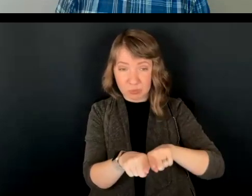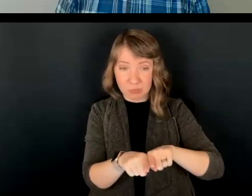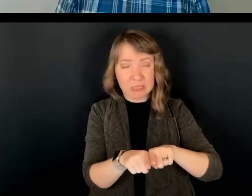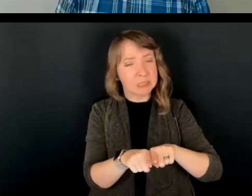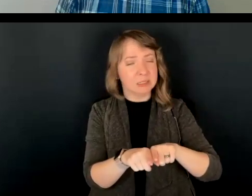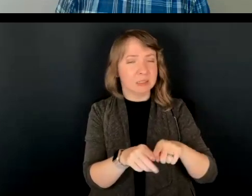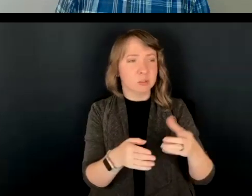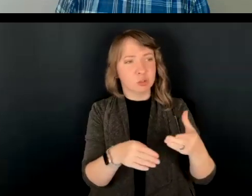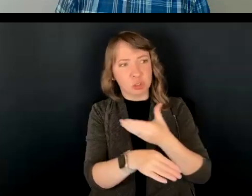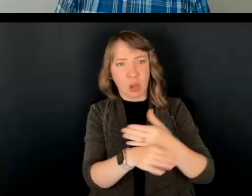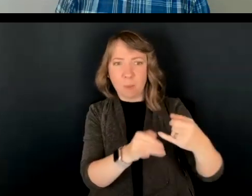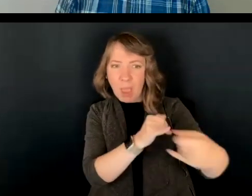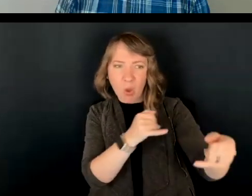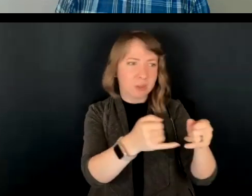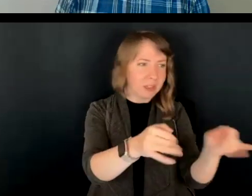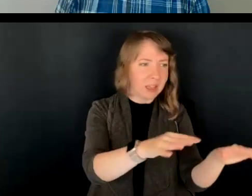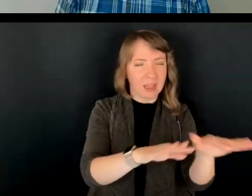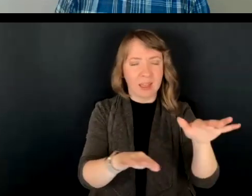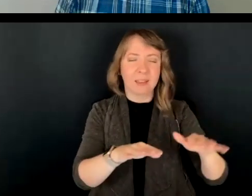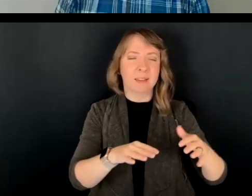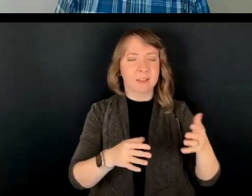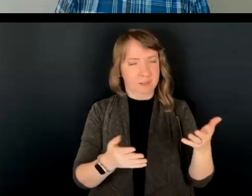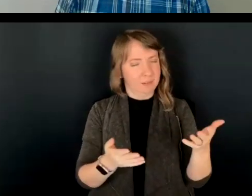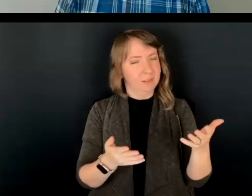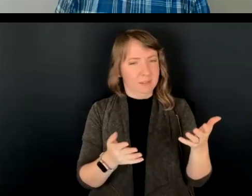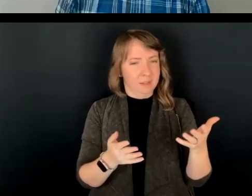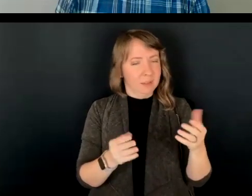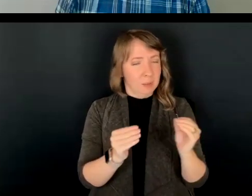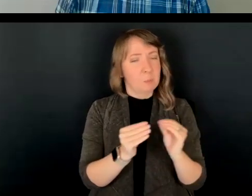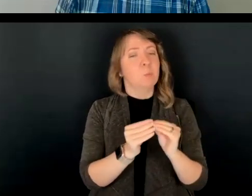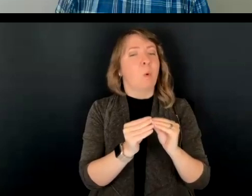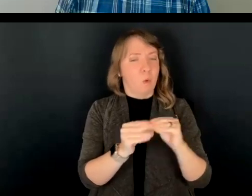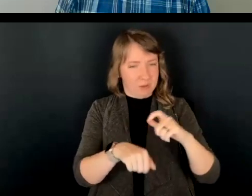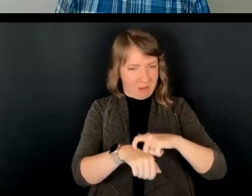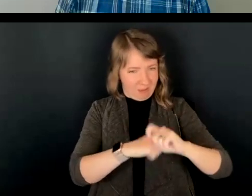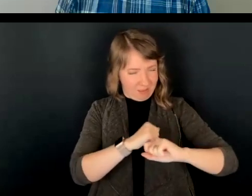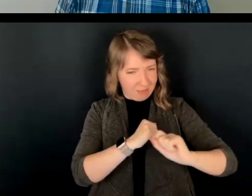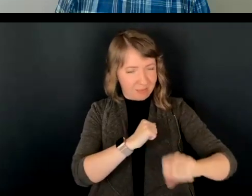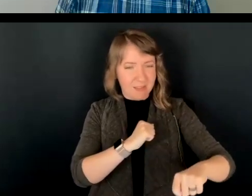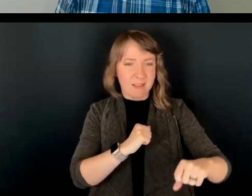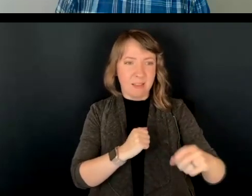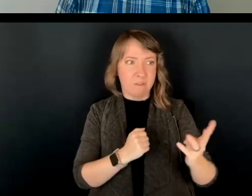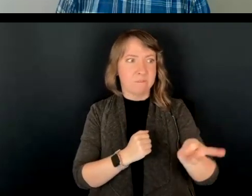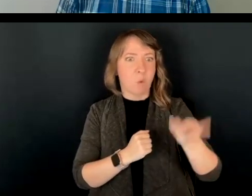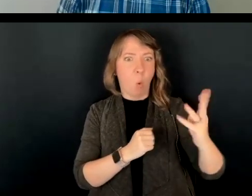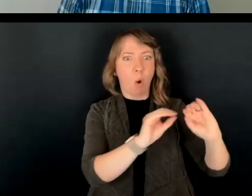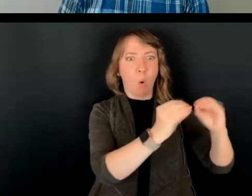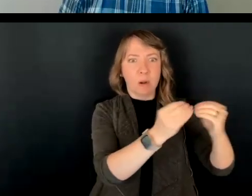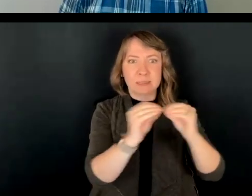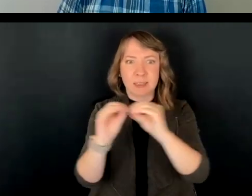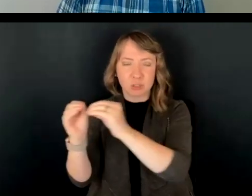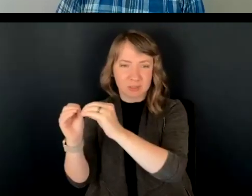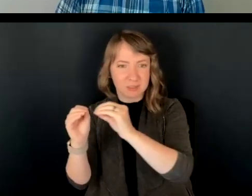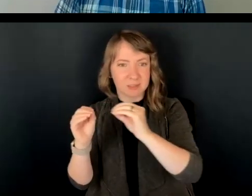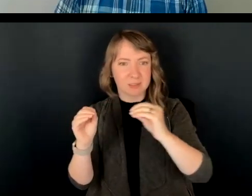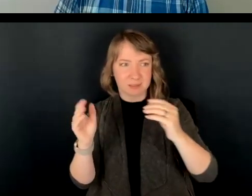shared boundary and things that's going on, that just adds to it, because then you got 4 different organizations